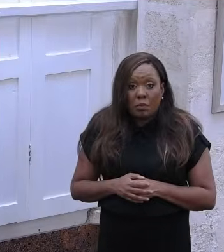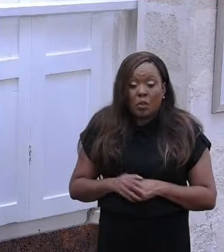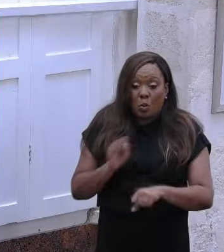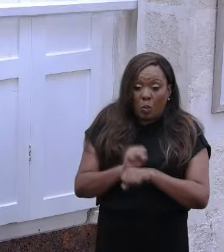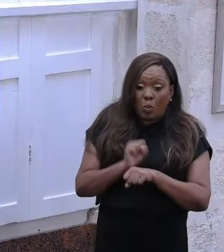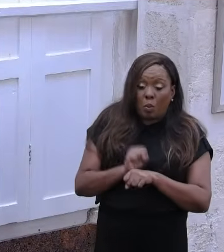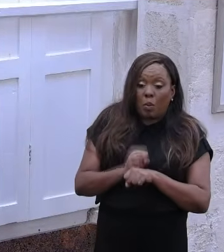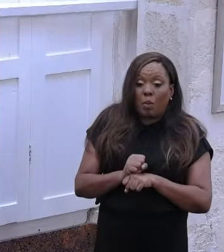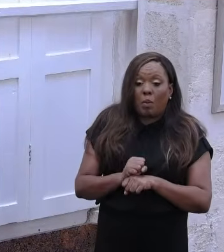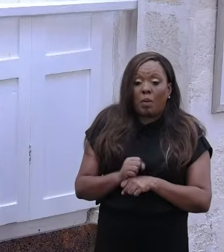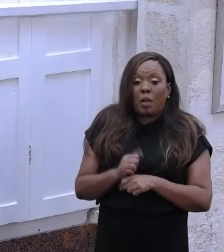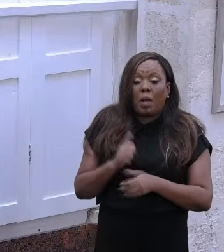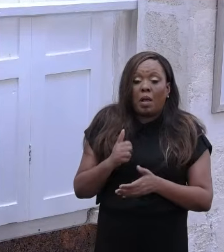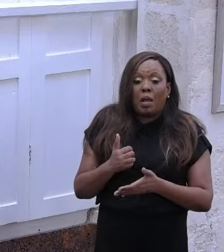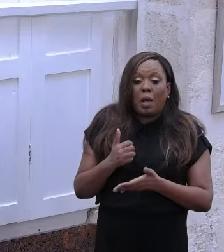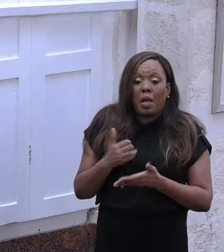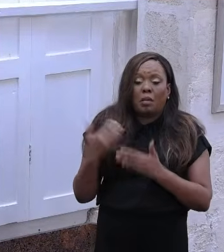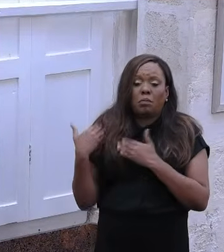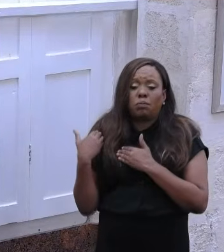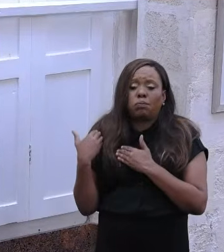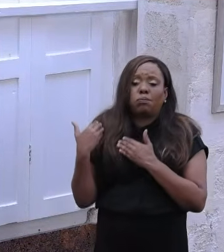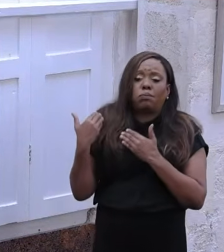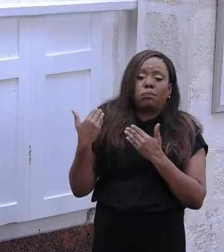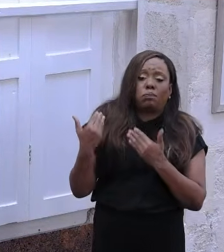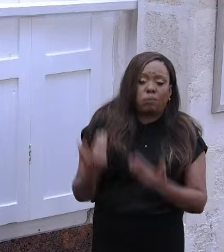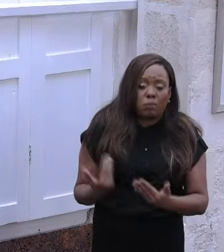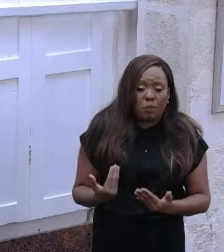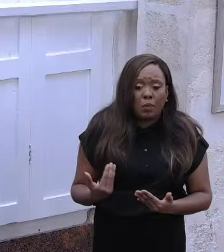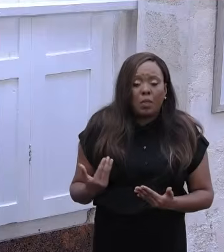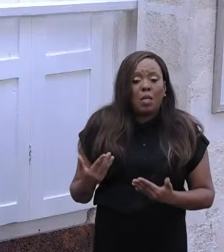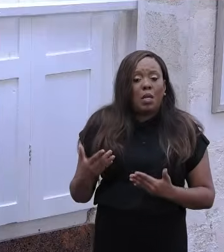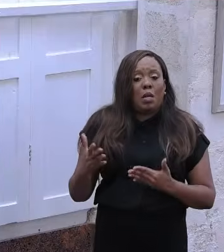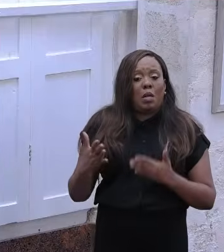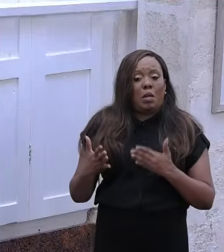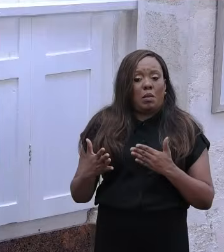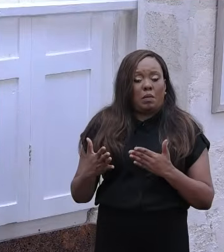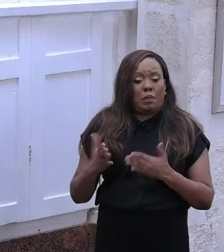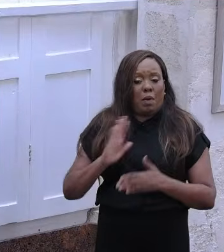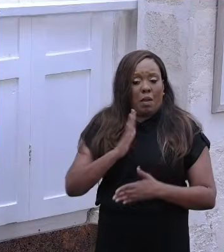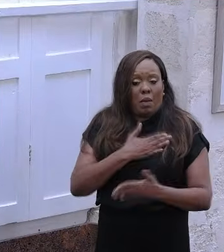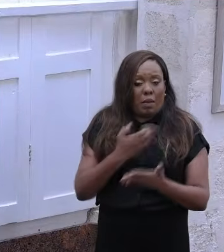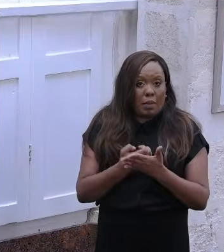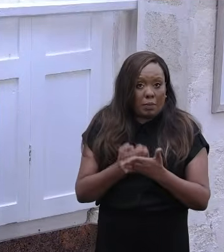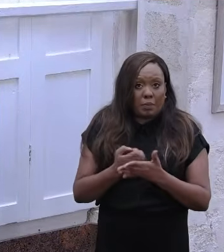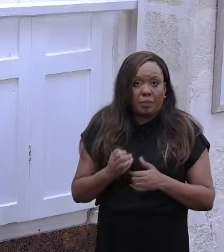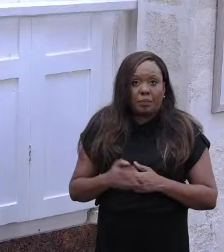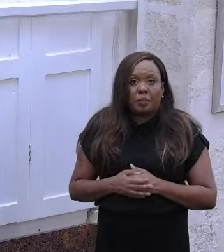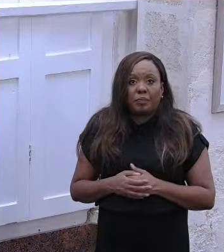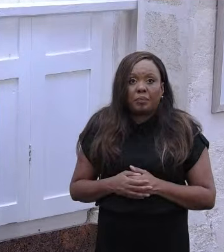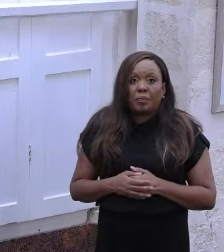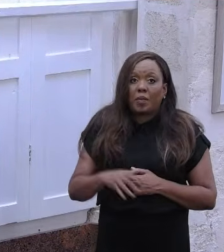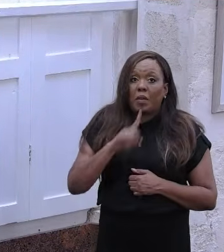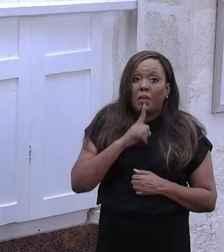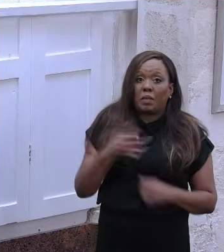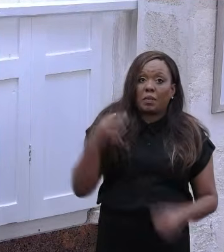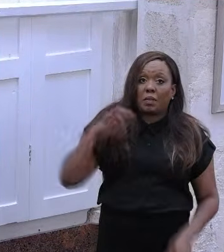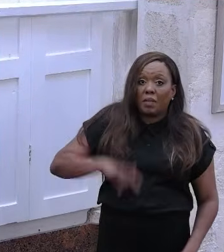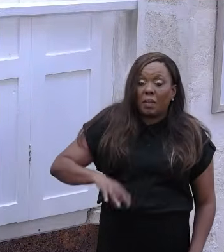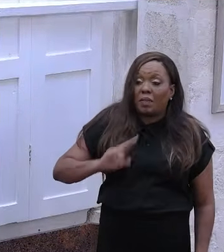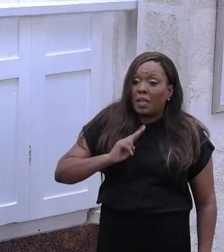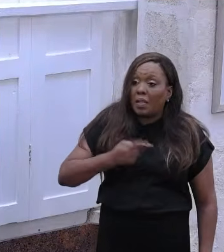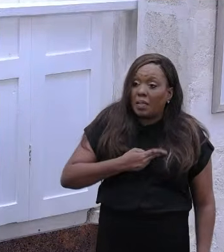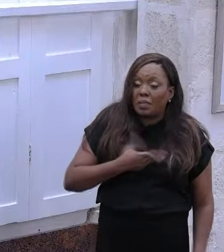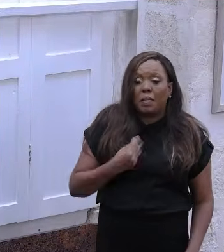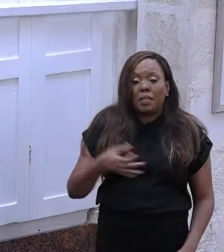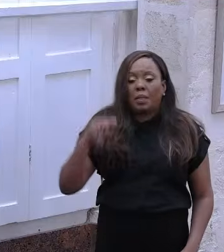lift and carry load. So there is a benefit to us to do this, and a benefit to them